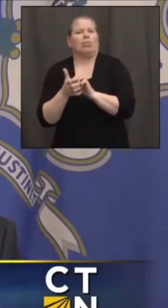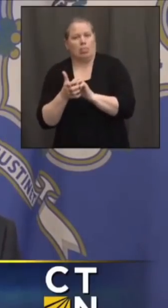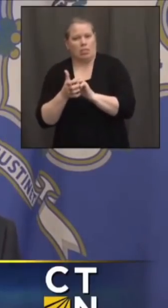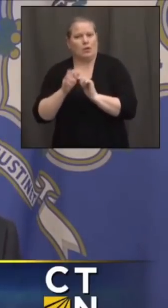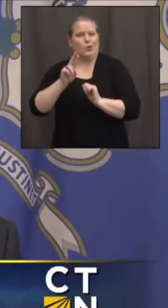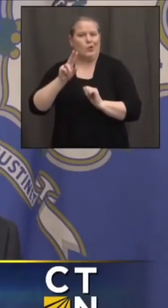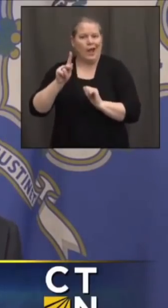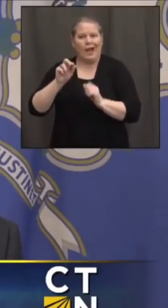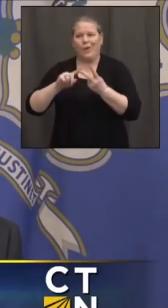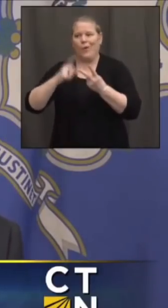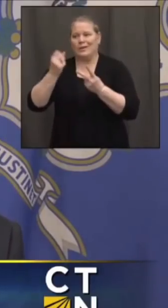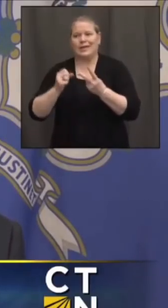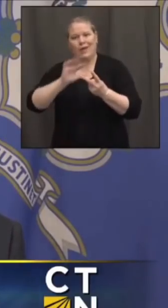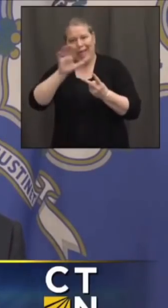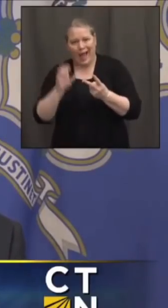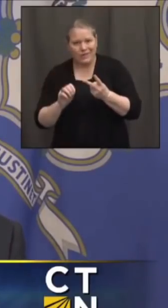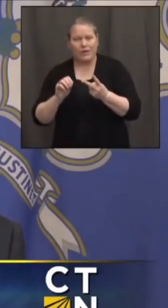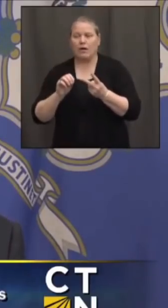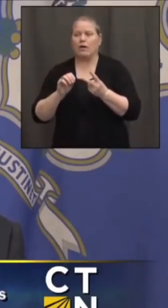week in terms of